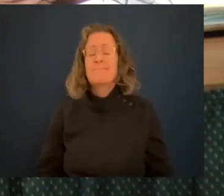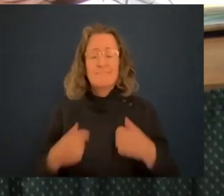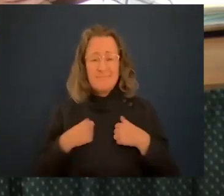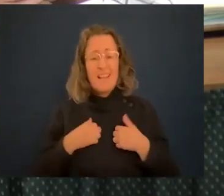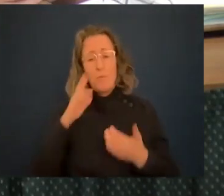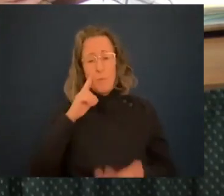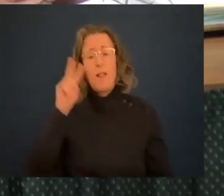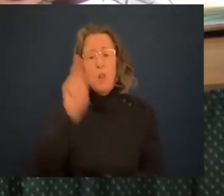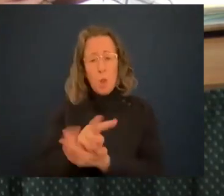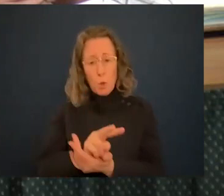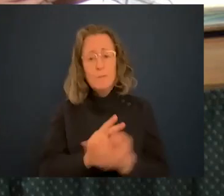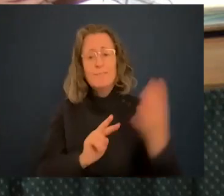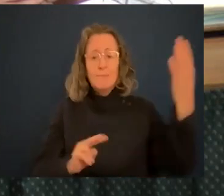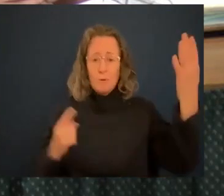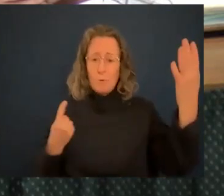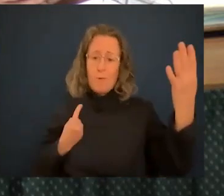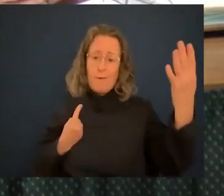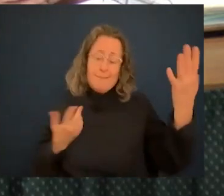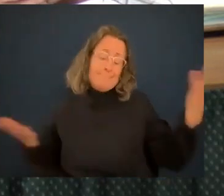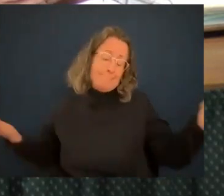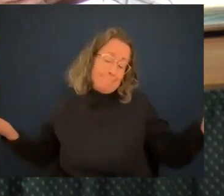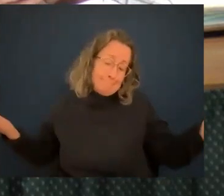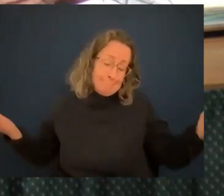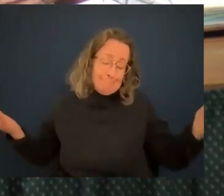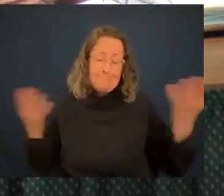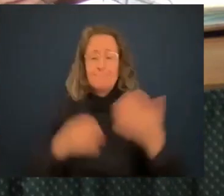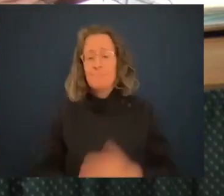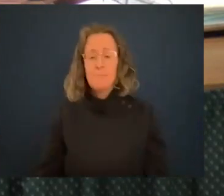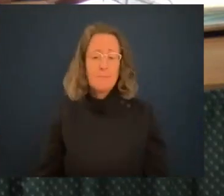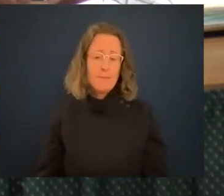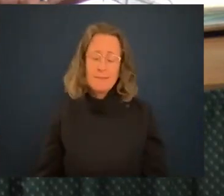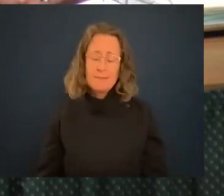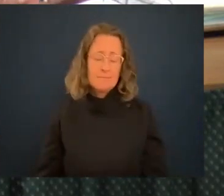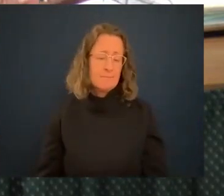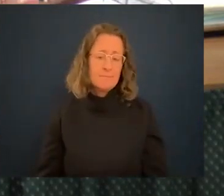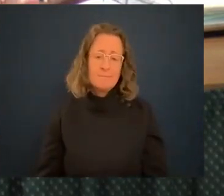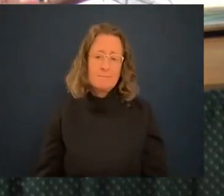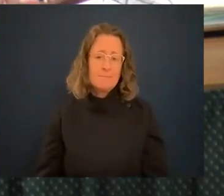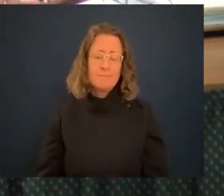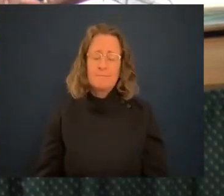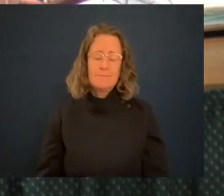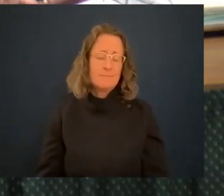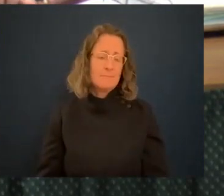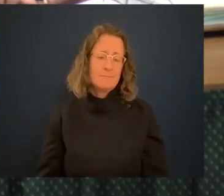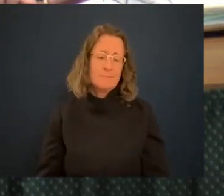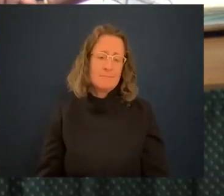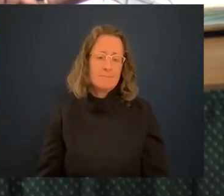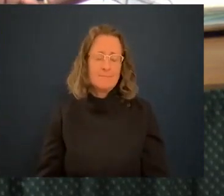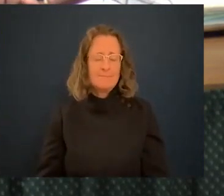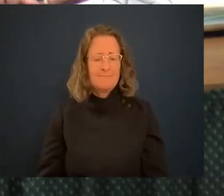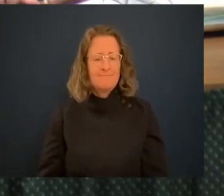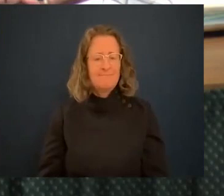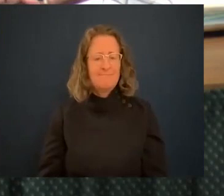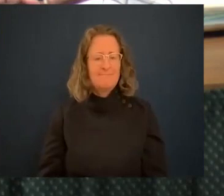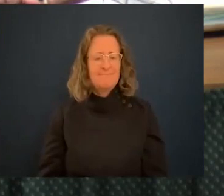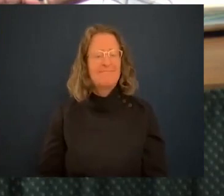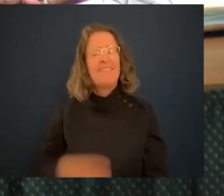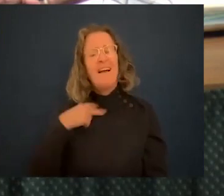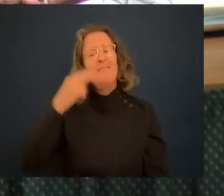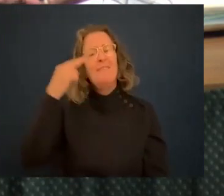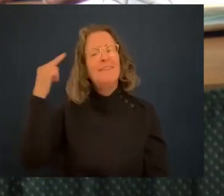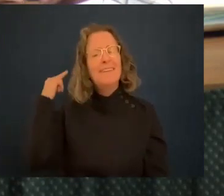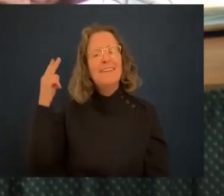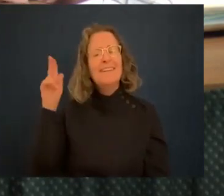but that's okay um I kind of remember back to uh to Kate's comments about